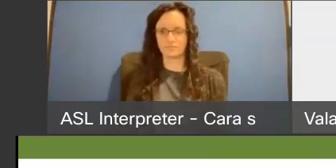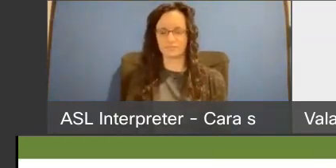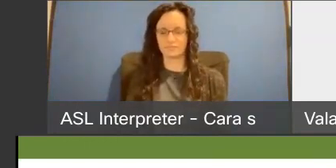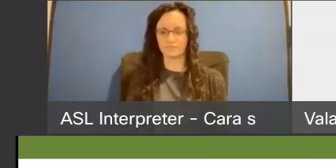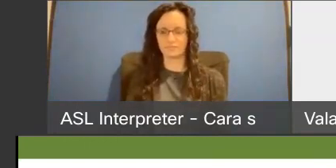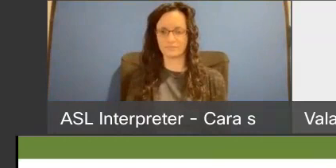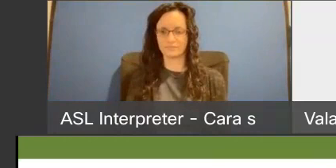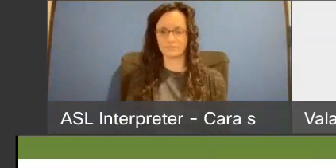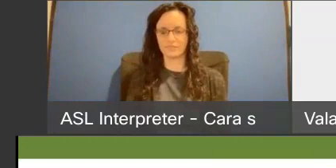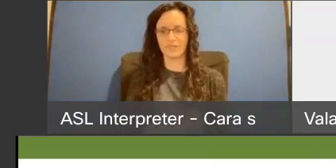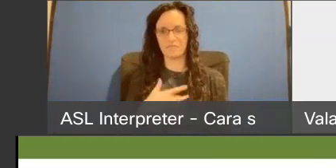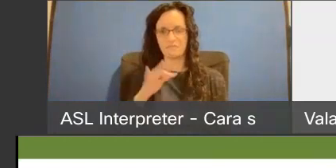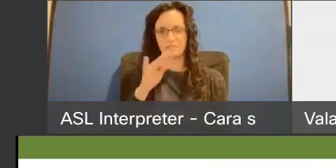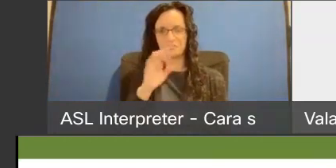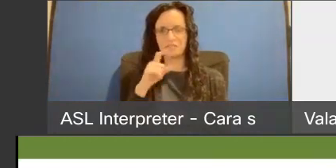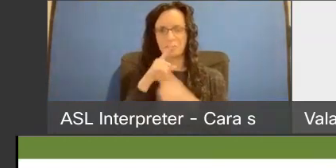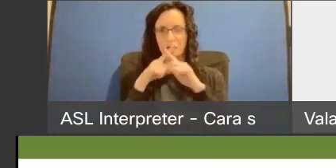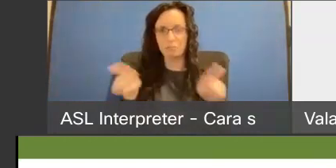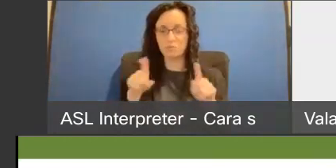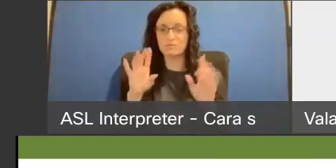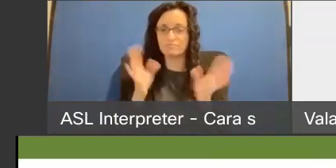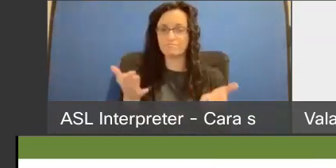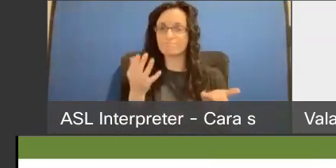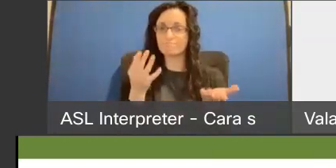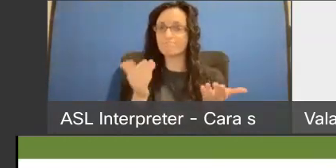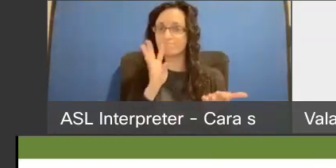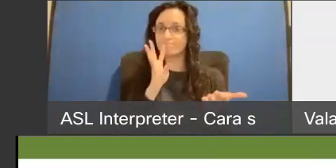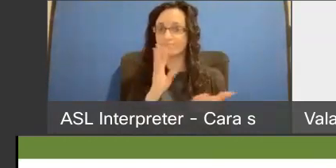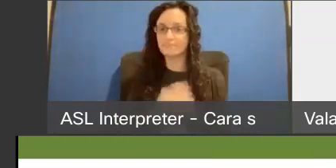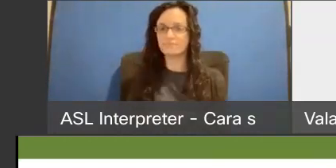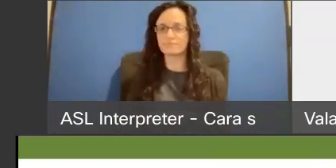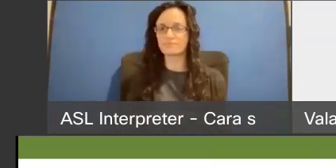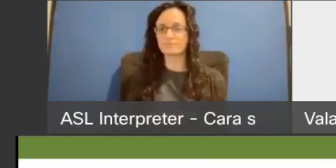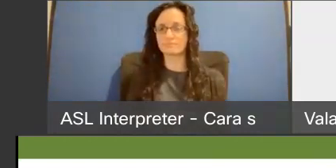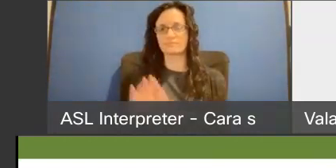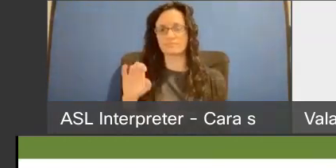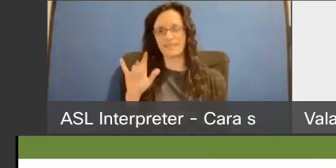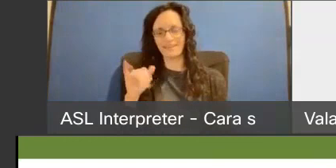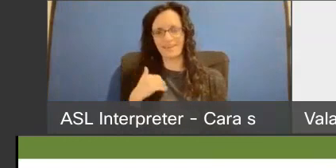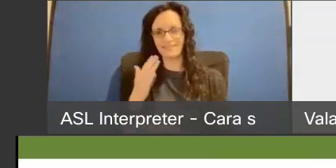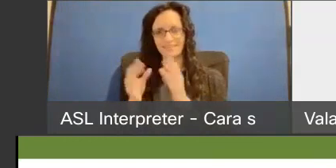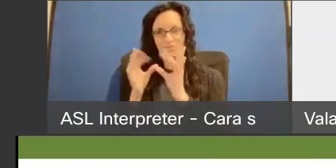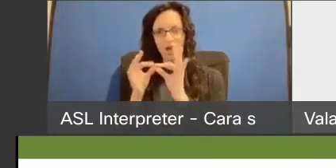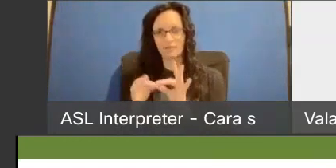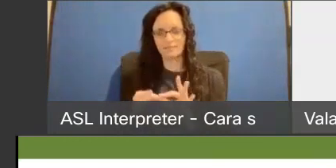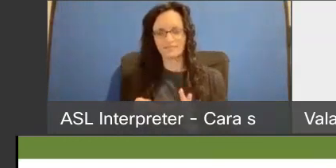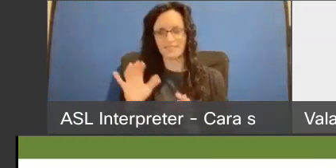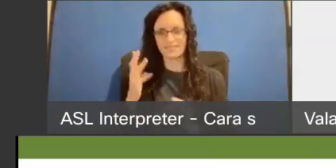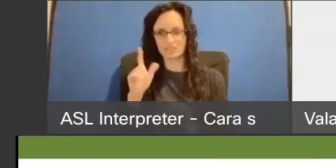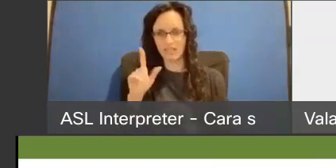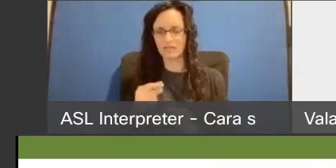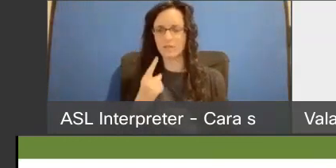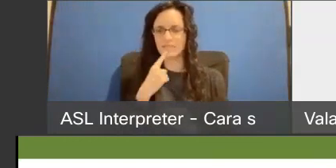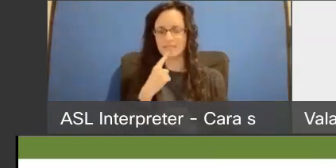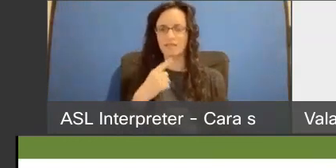And again, please feel free to unmute. Yeah. Some comments in the chat. Part of it is feeling like you're a burden